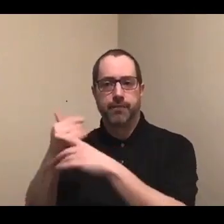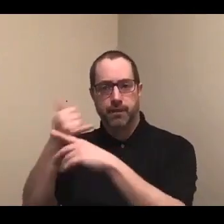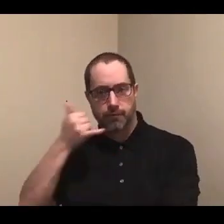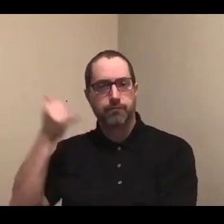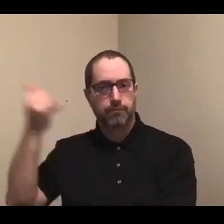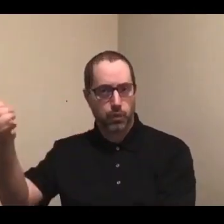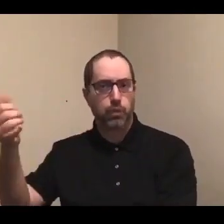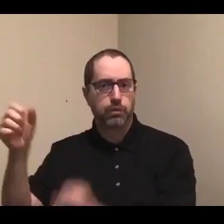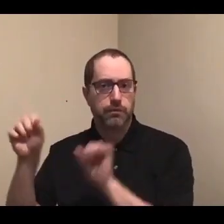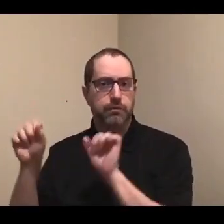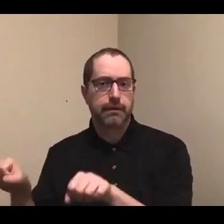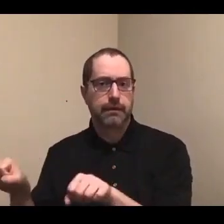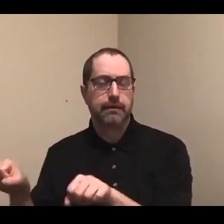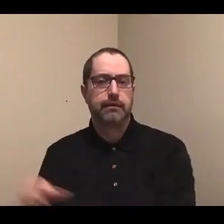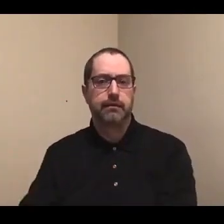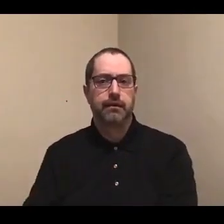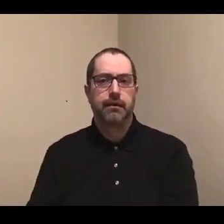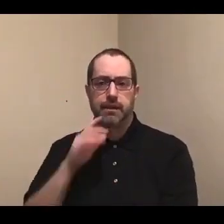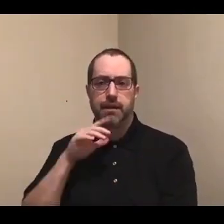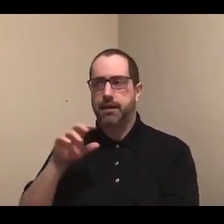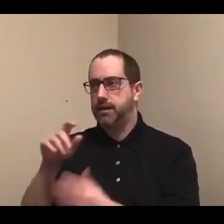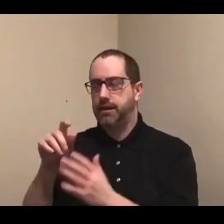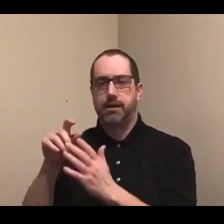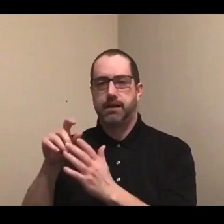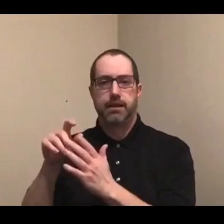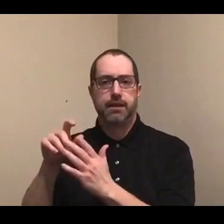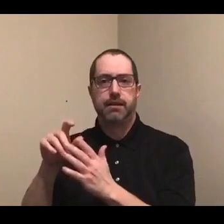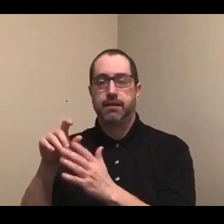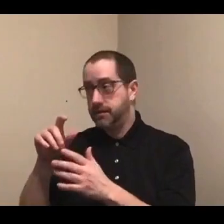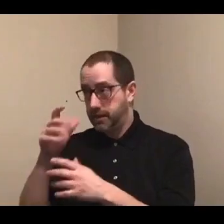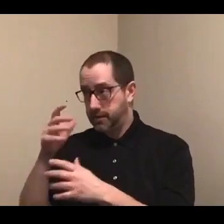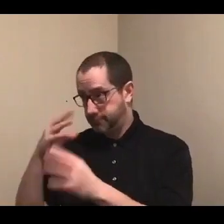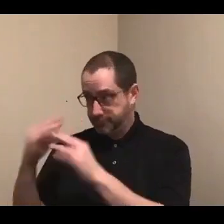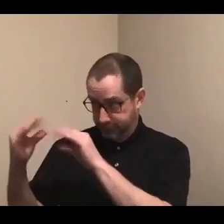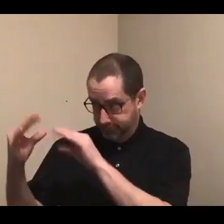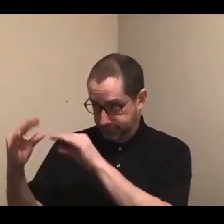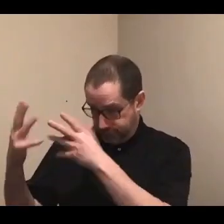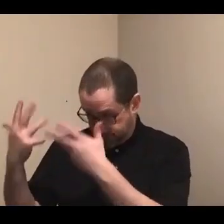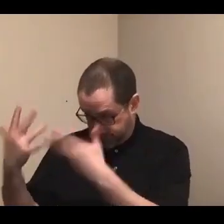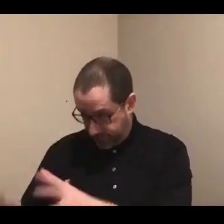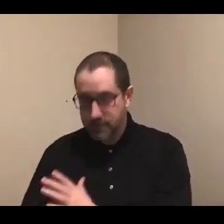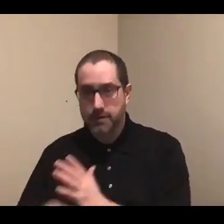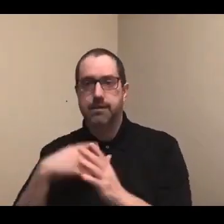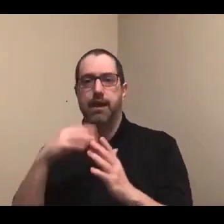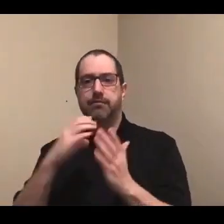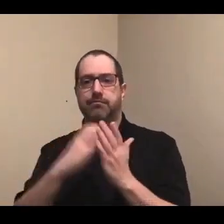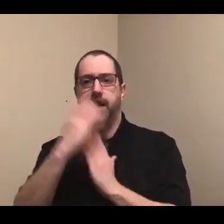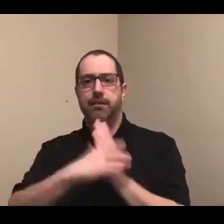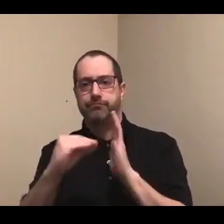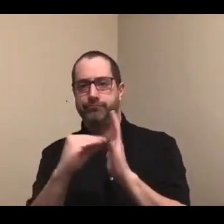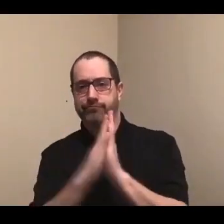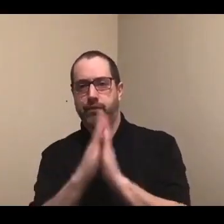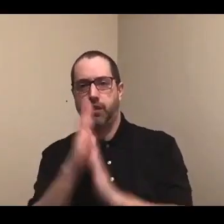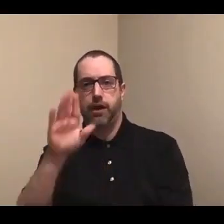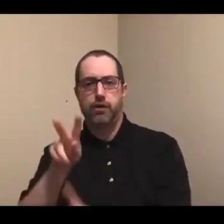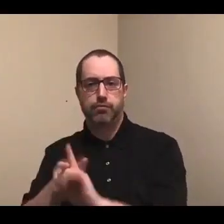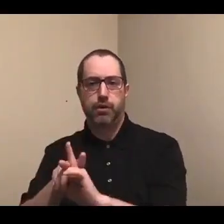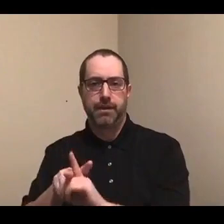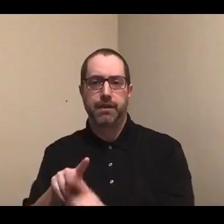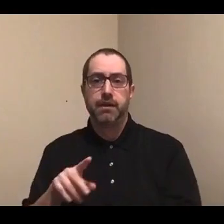call in, write all of their information down on their calendar when they have their appointment. And what they need is they need to be able to have their health